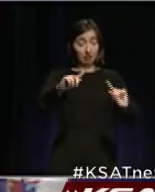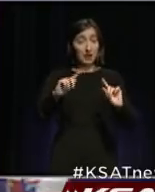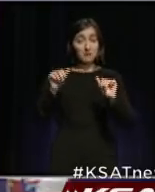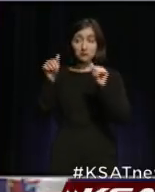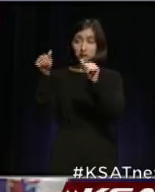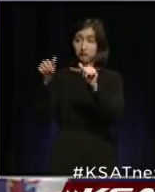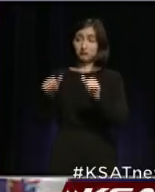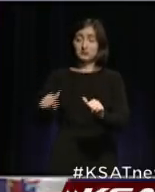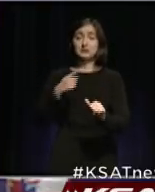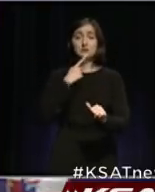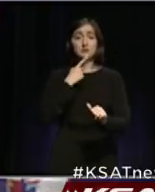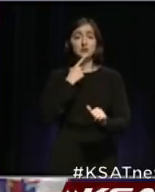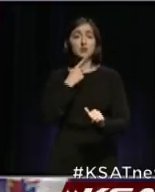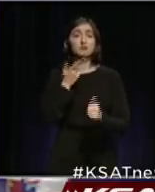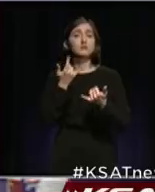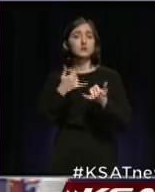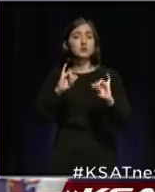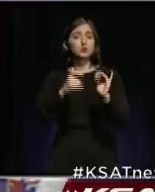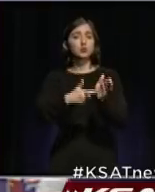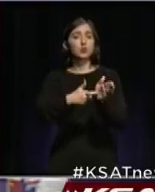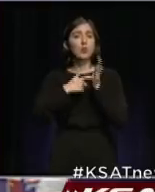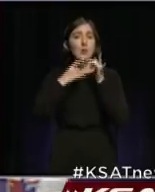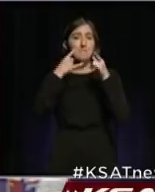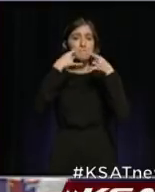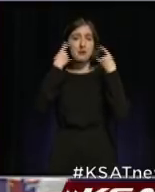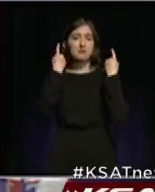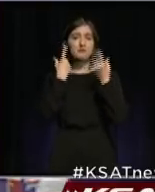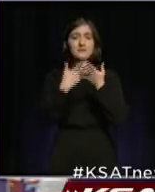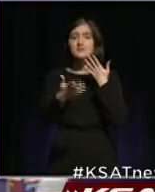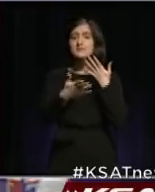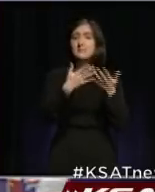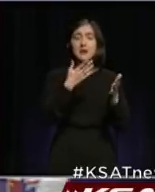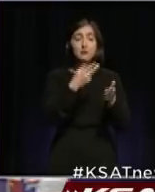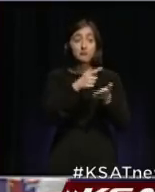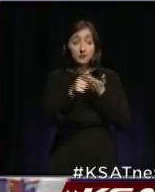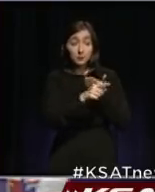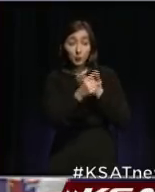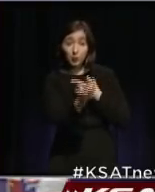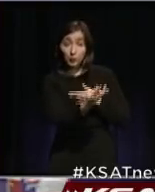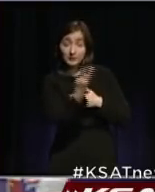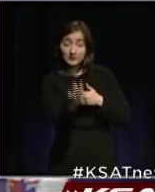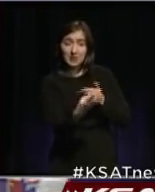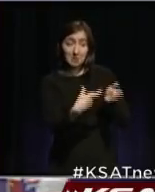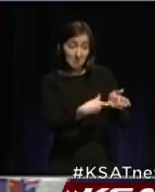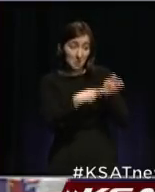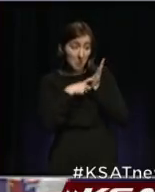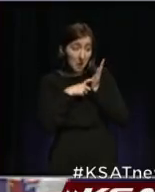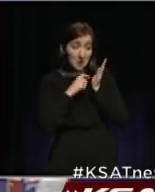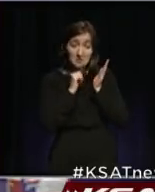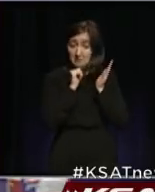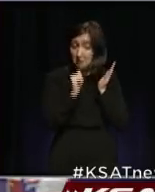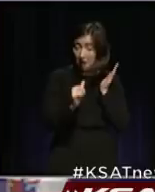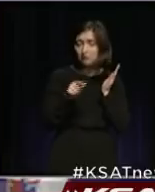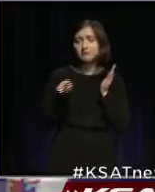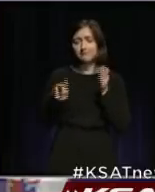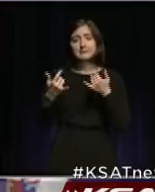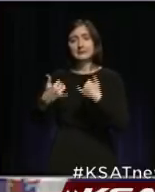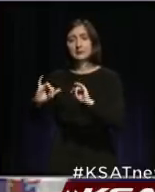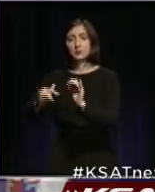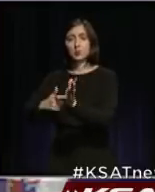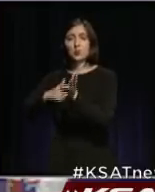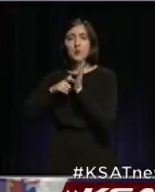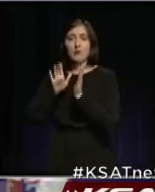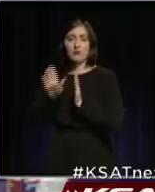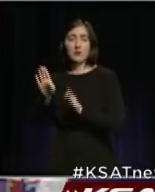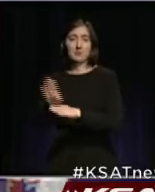in their business. You know, the business community might save us by taking that kind of a stand. I had a conversation with